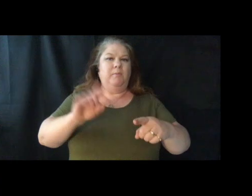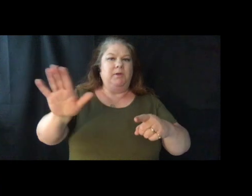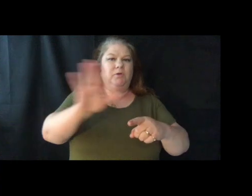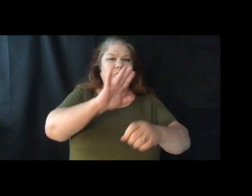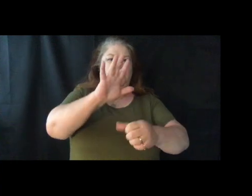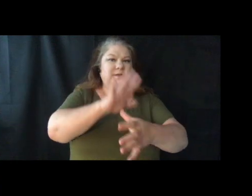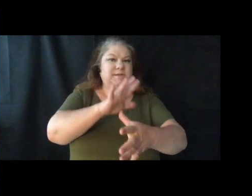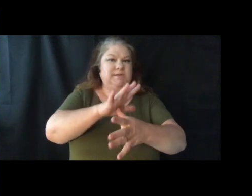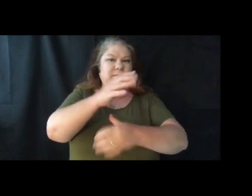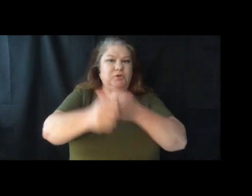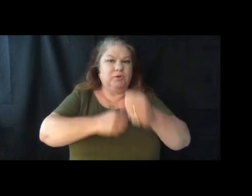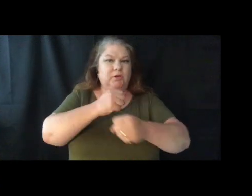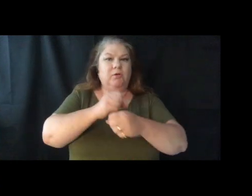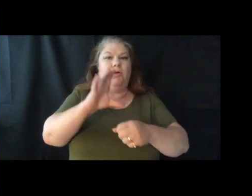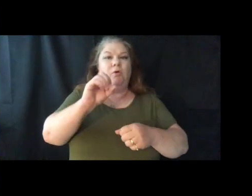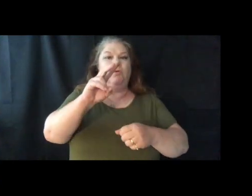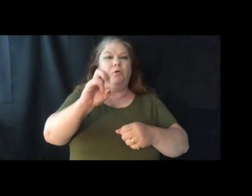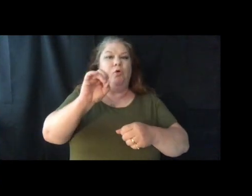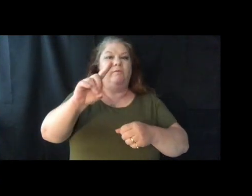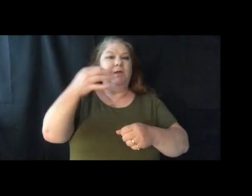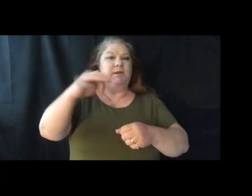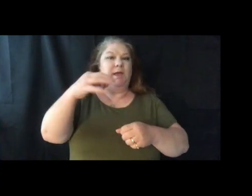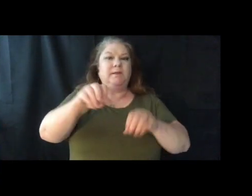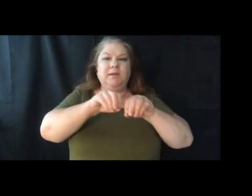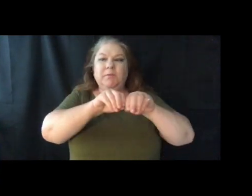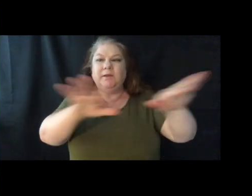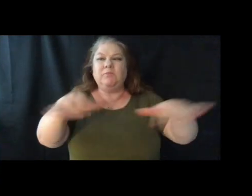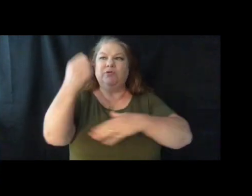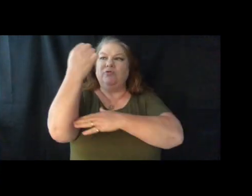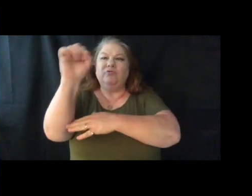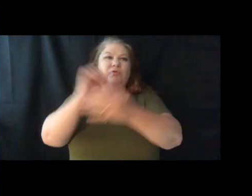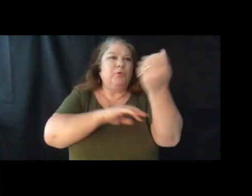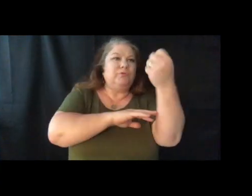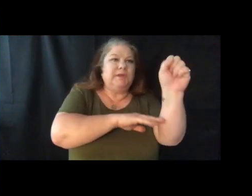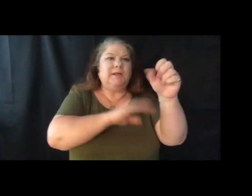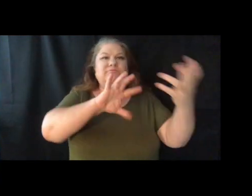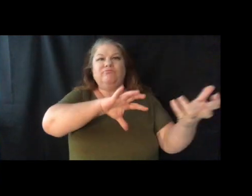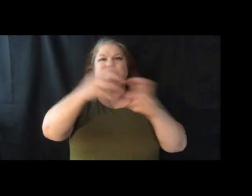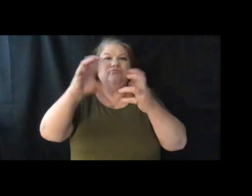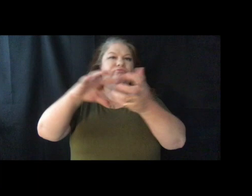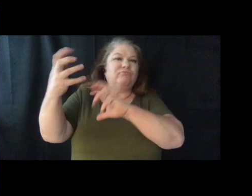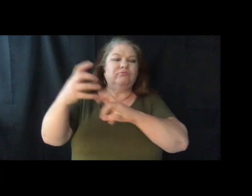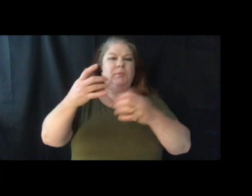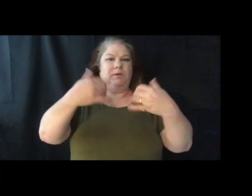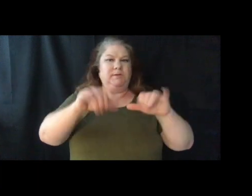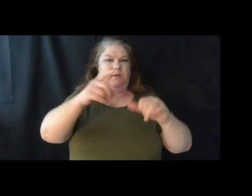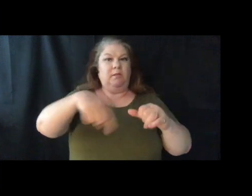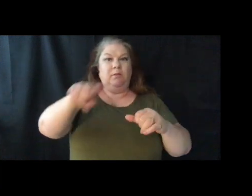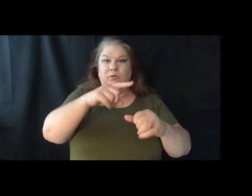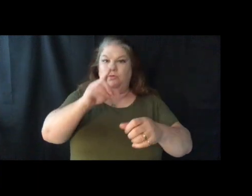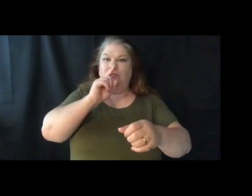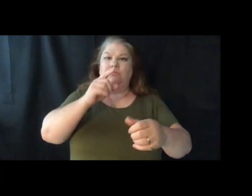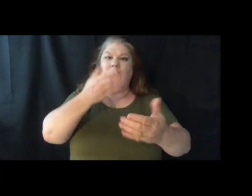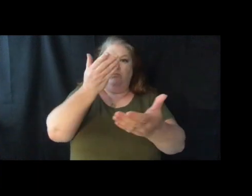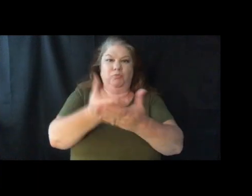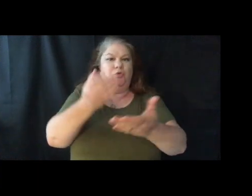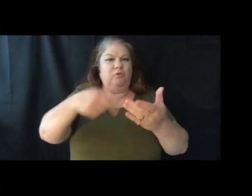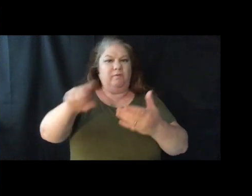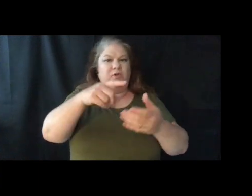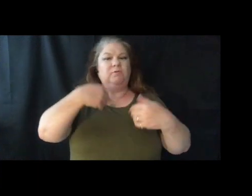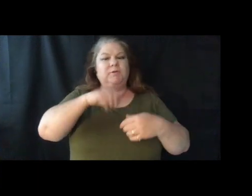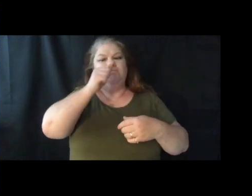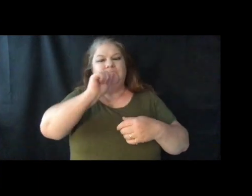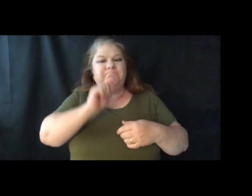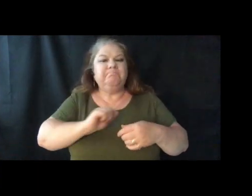place during this your senior year. The COVID-19 pandemic, the protests, the unrest in our country, and still you have proven you have the